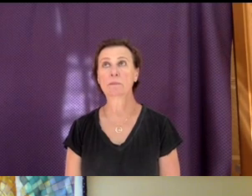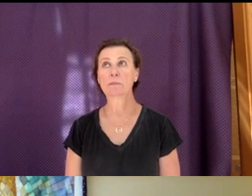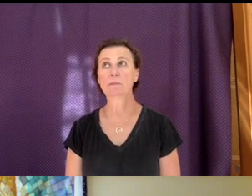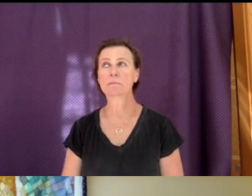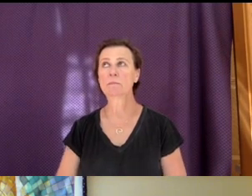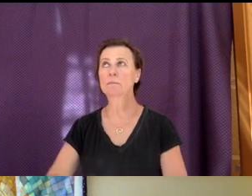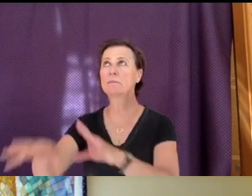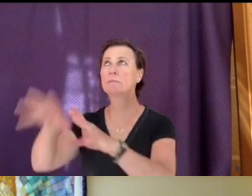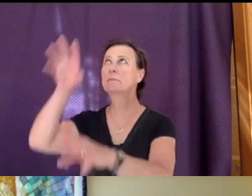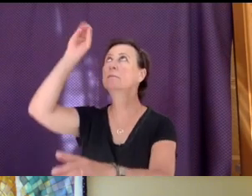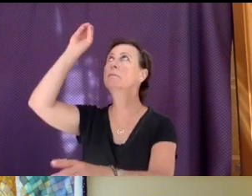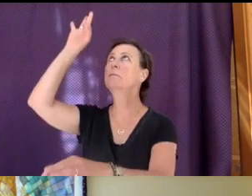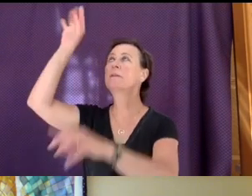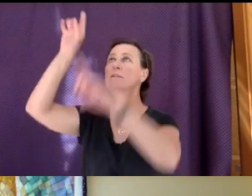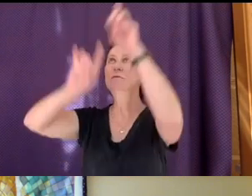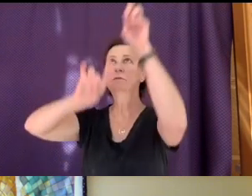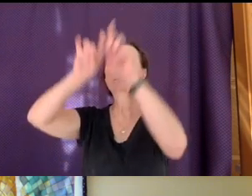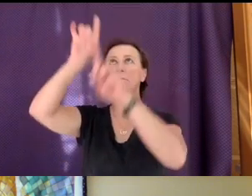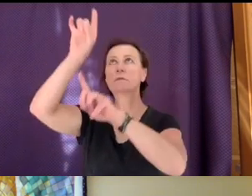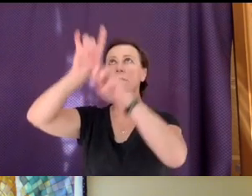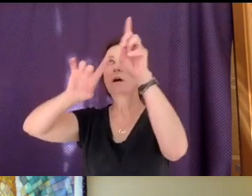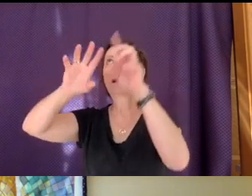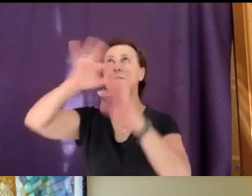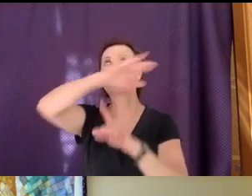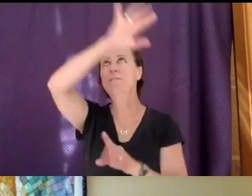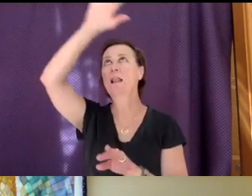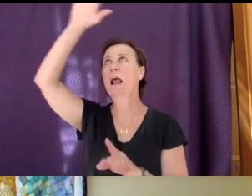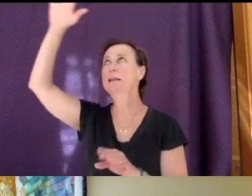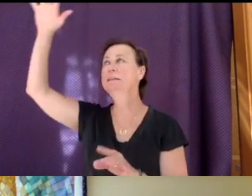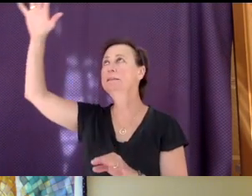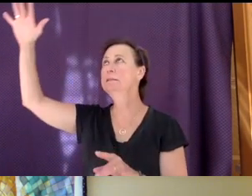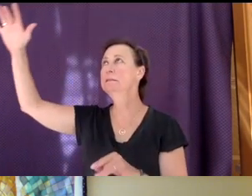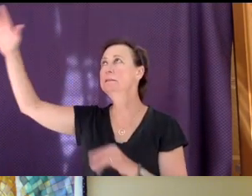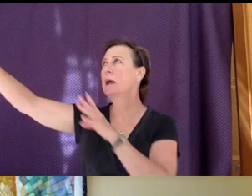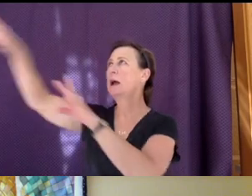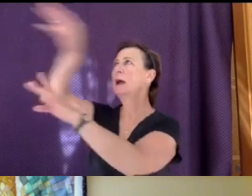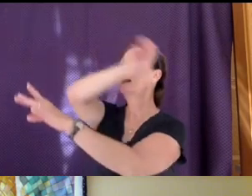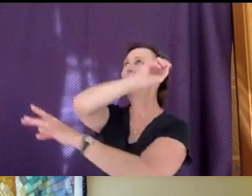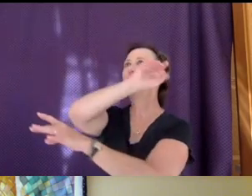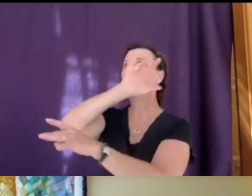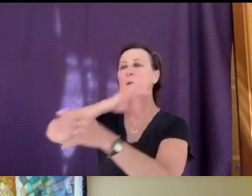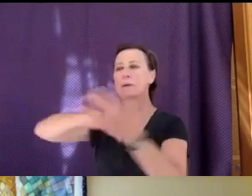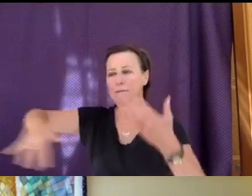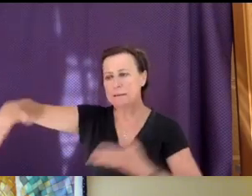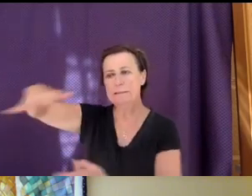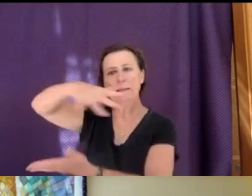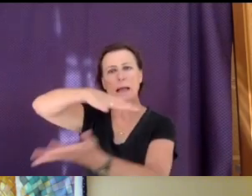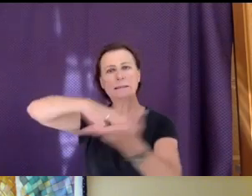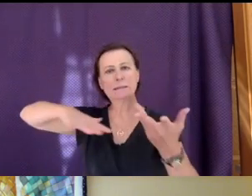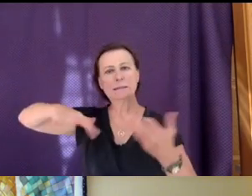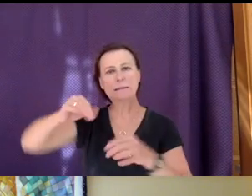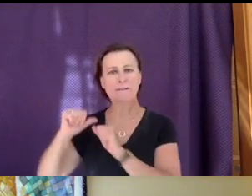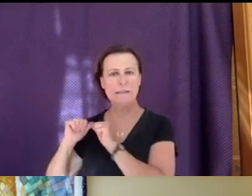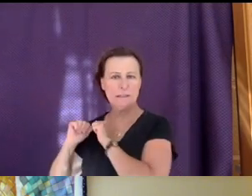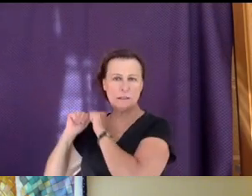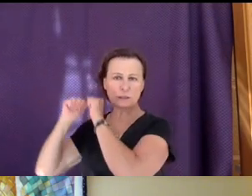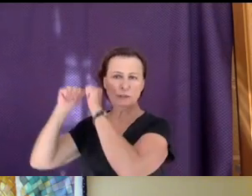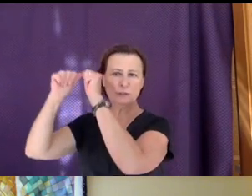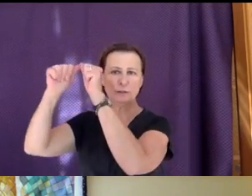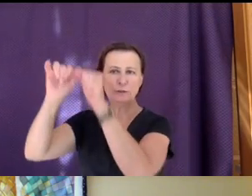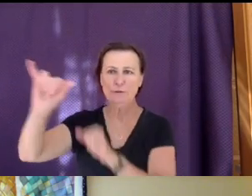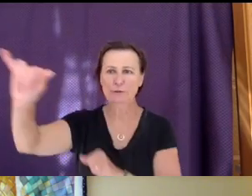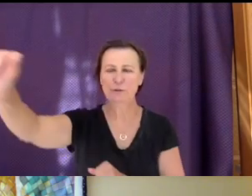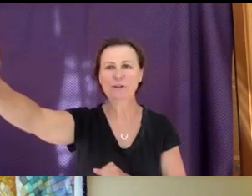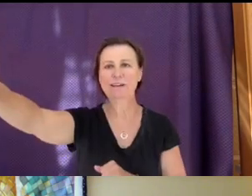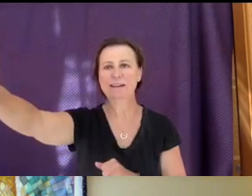Out of the stars in their flight, out of the dust of eternity, here have we